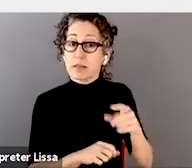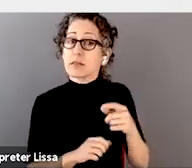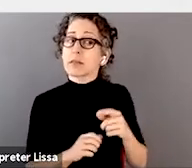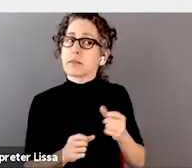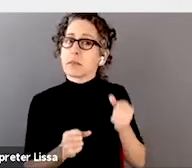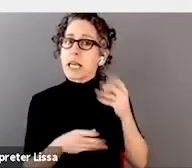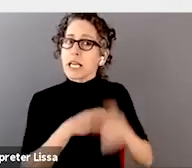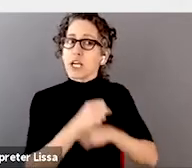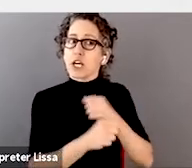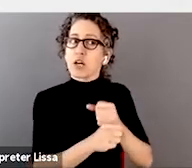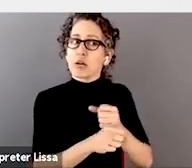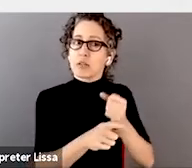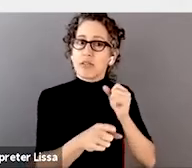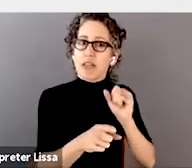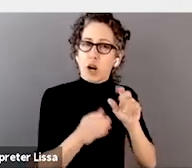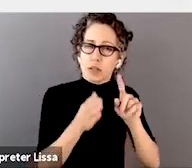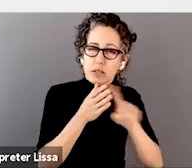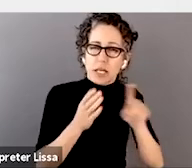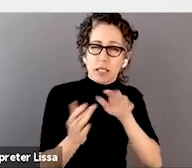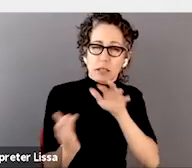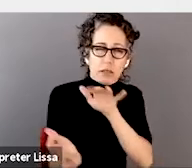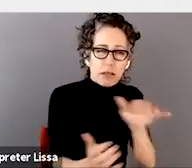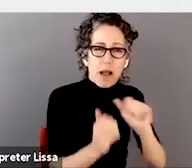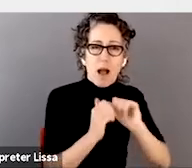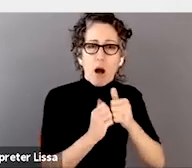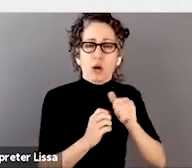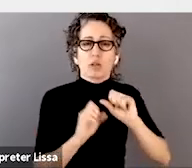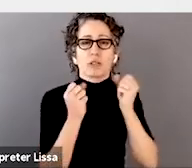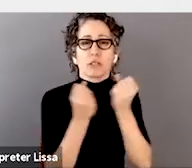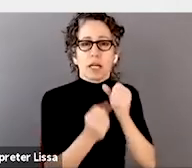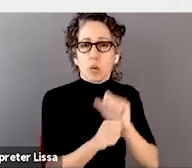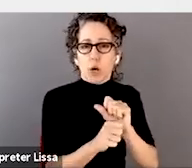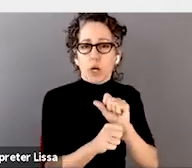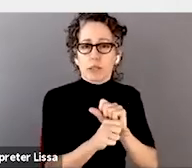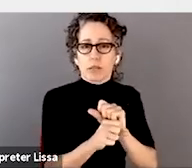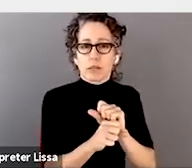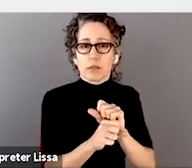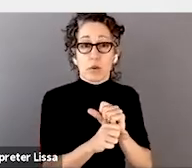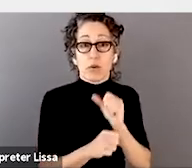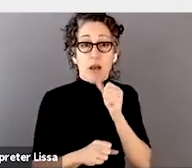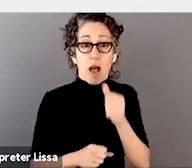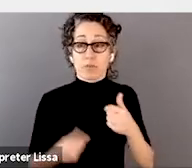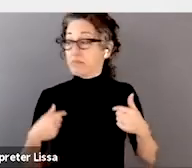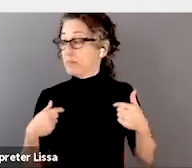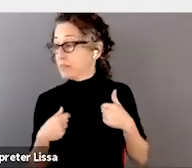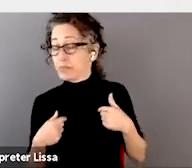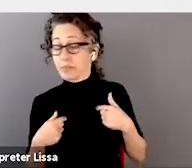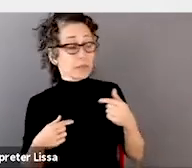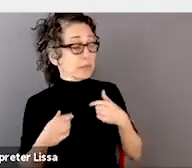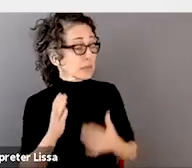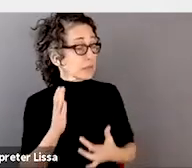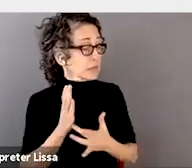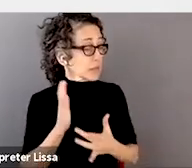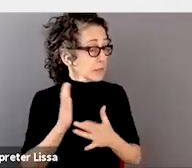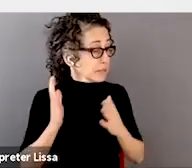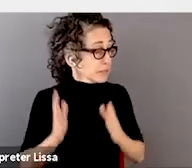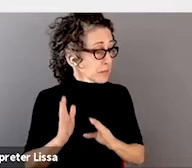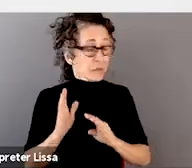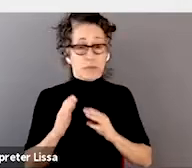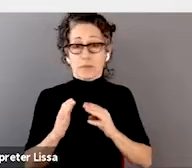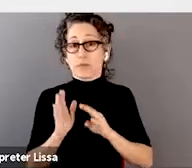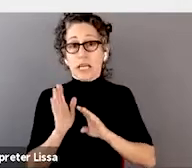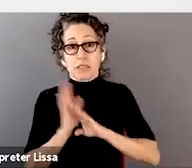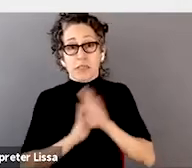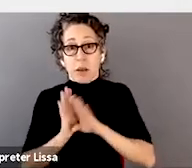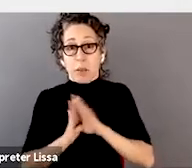society works? So making sure that we're not going in with like, our models are biased, let's just fix it. But having a deeper